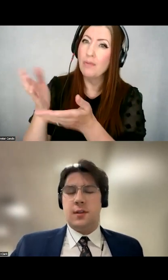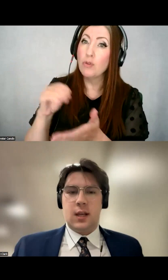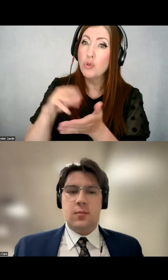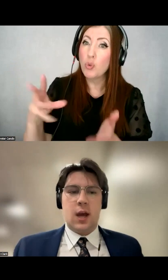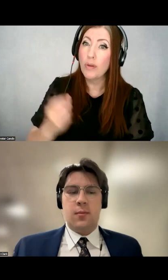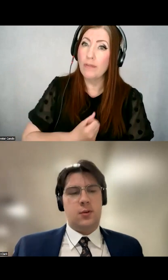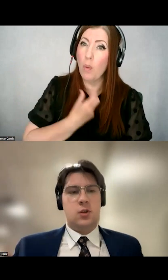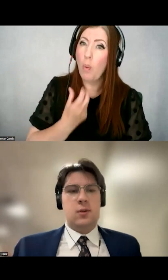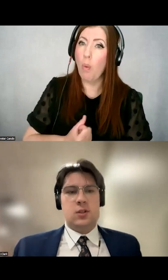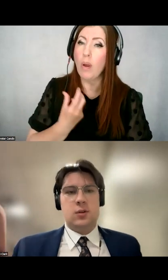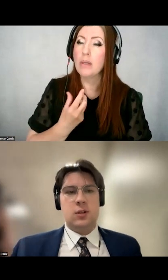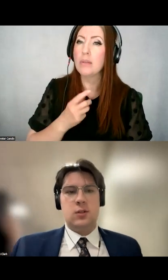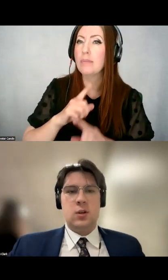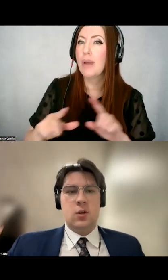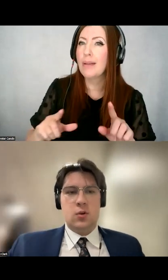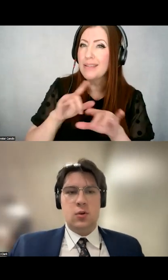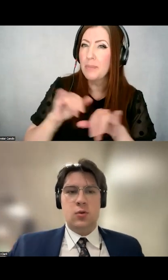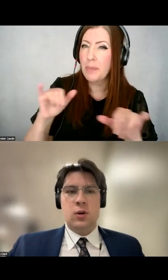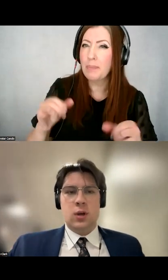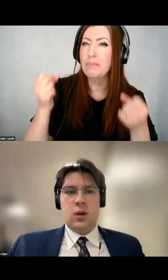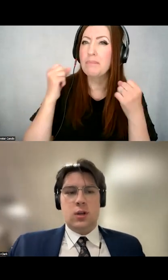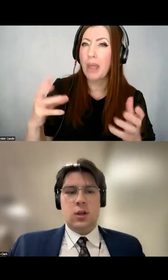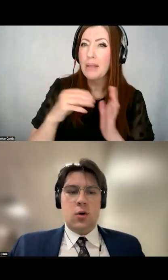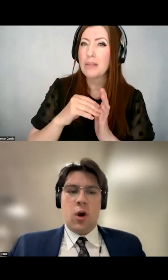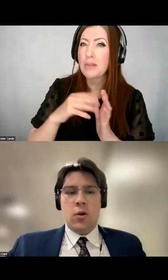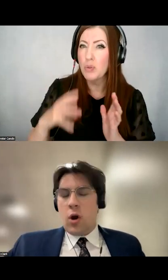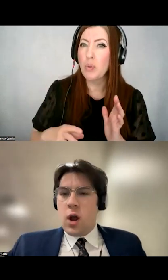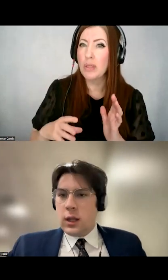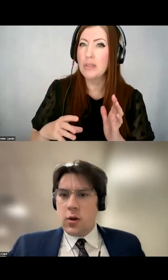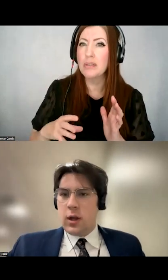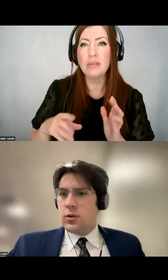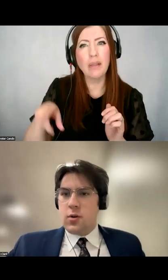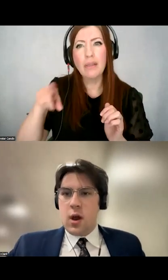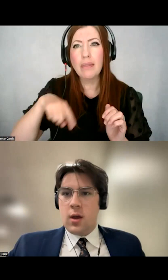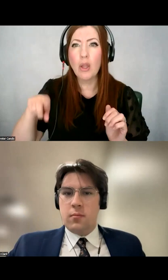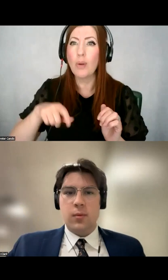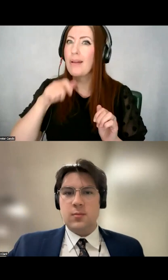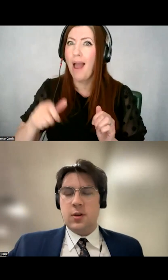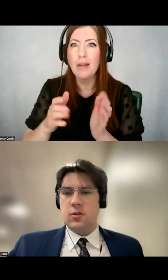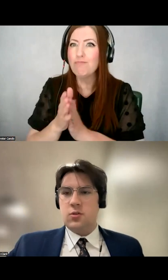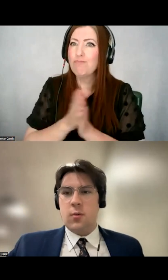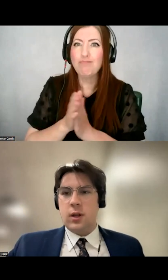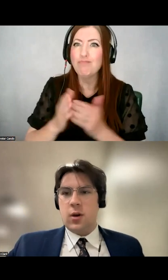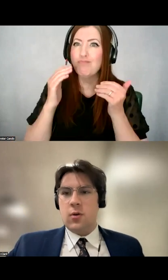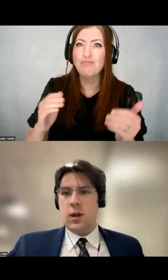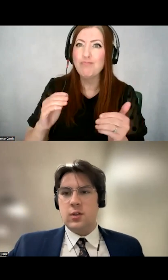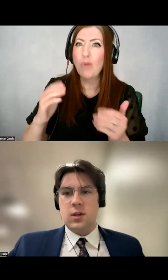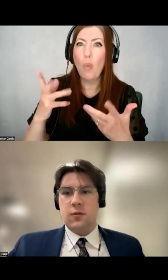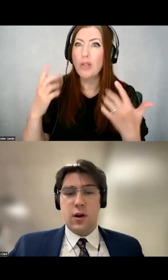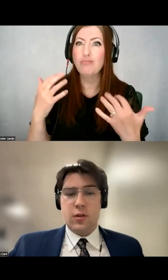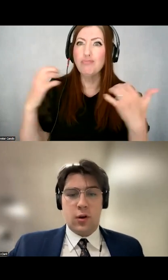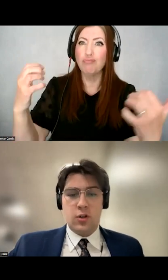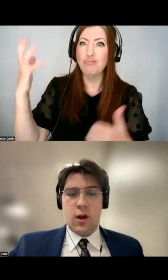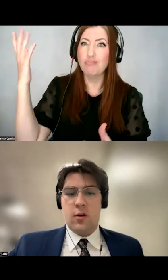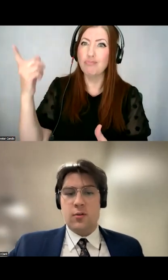But at the same time, there are so many students who are not go-getters, are not public speakers, do not want to go and speak